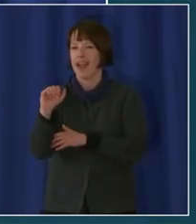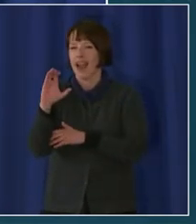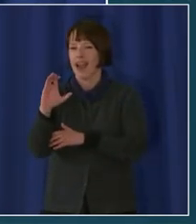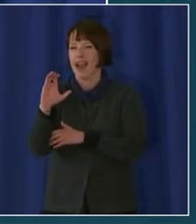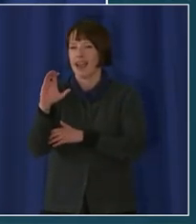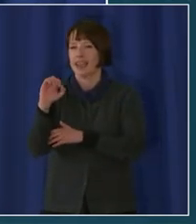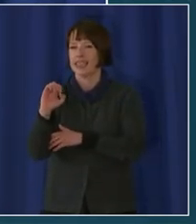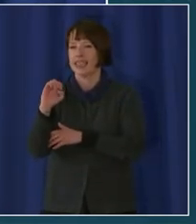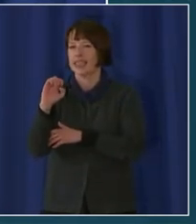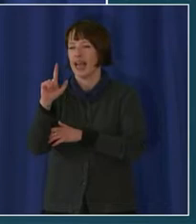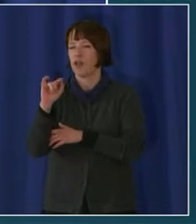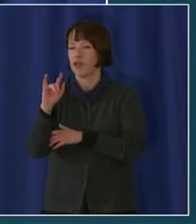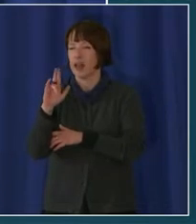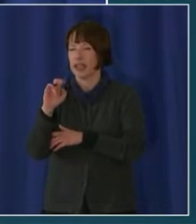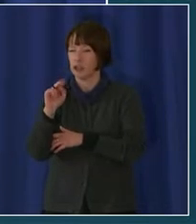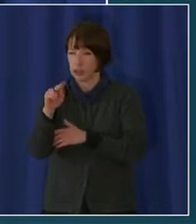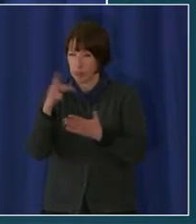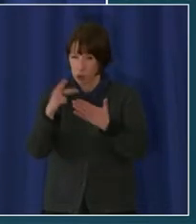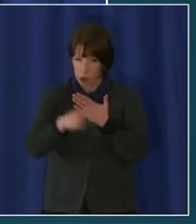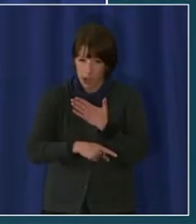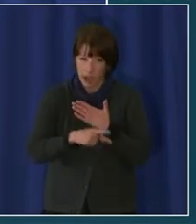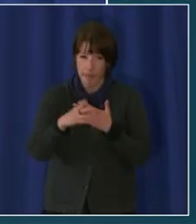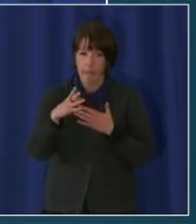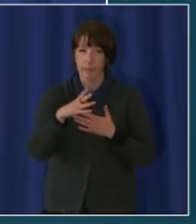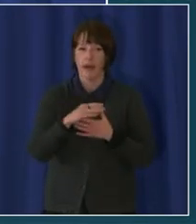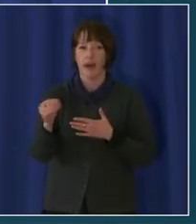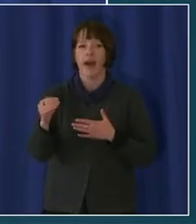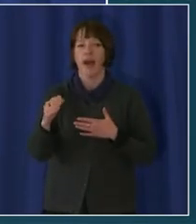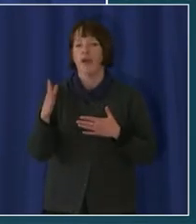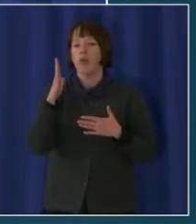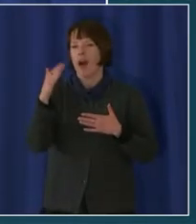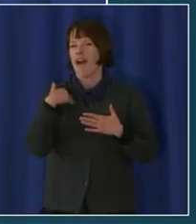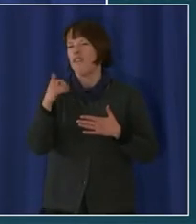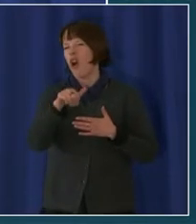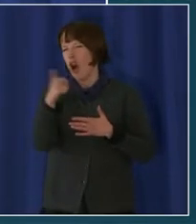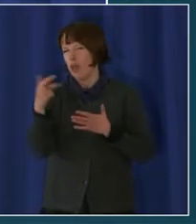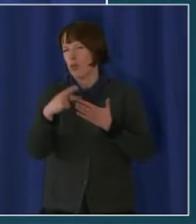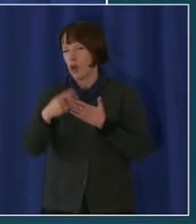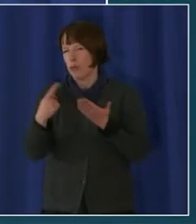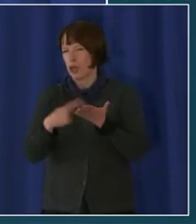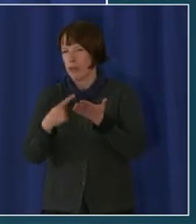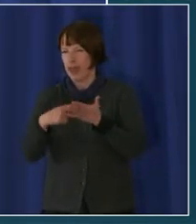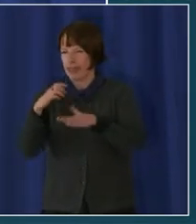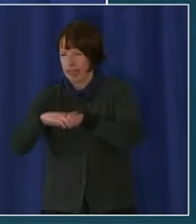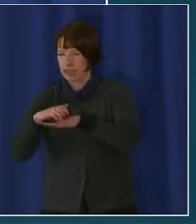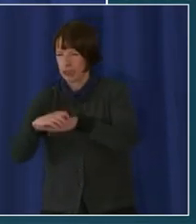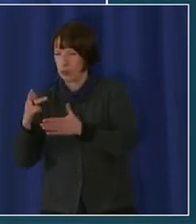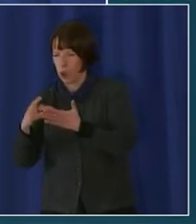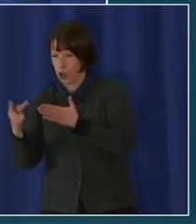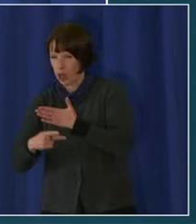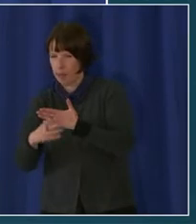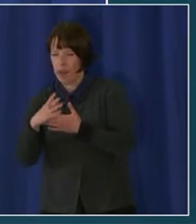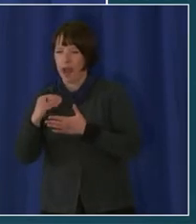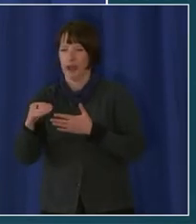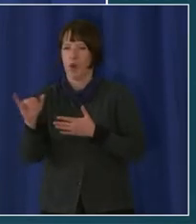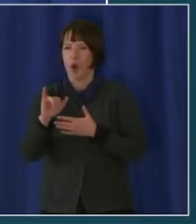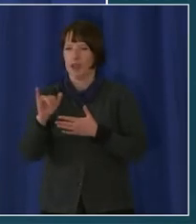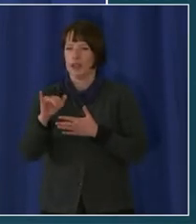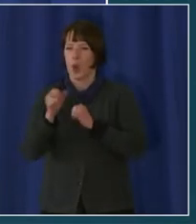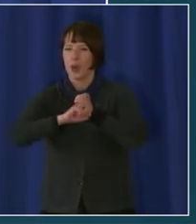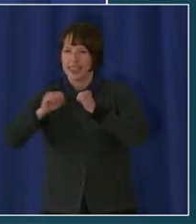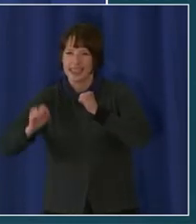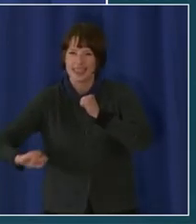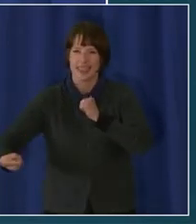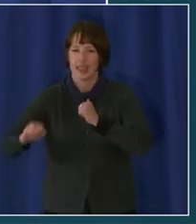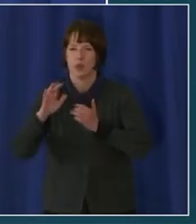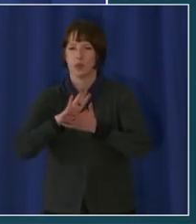then Rosanna will talk a little bit later about our English learner summer academic programming, and then Corey will talk a little bit about our extended